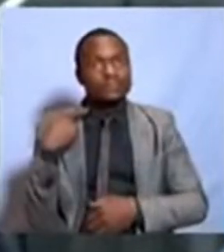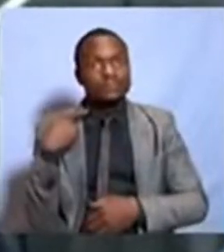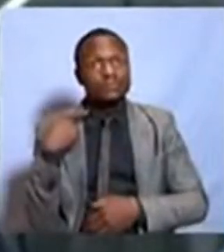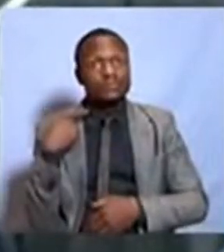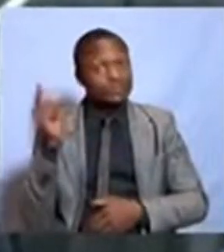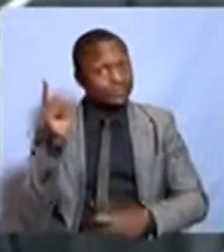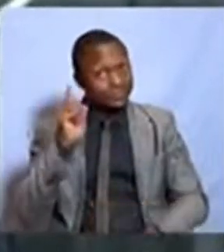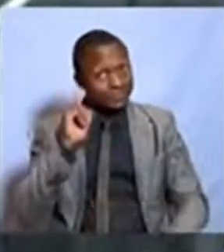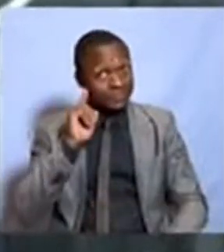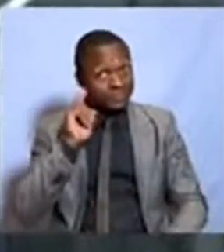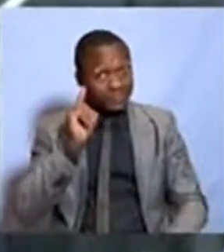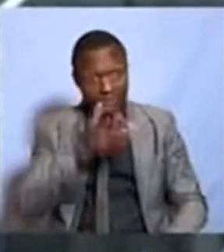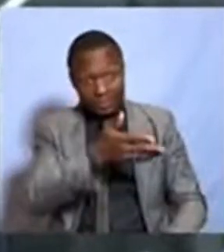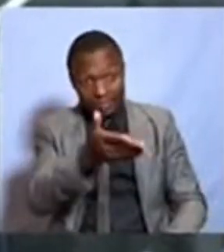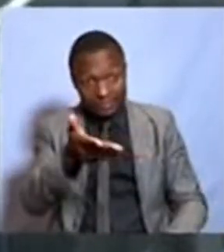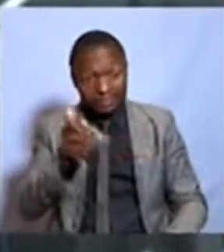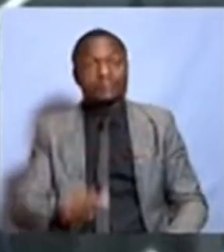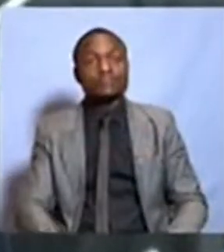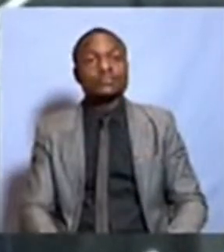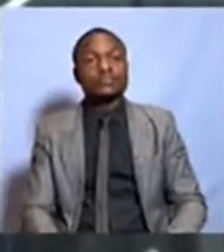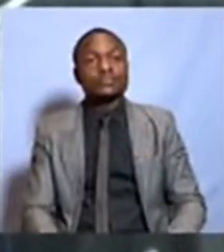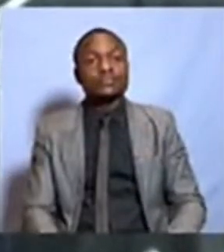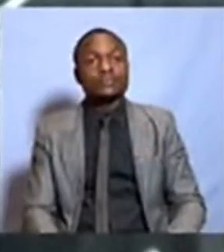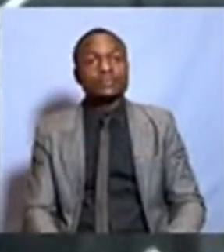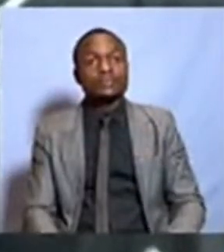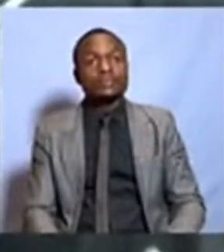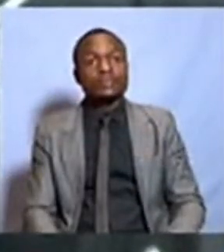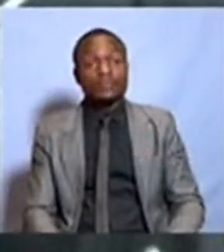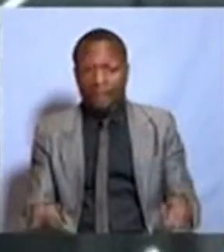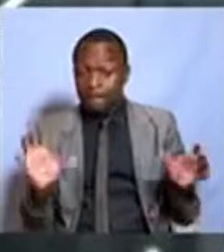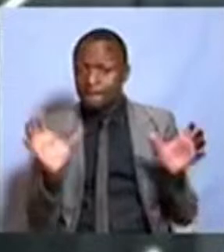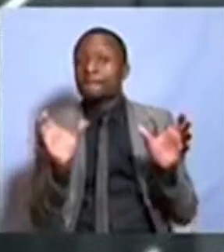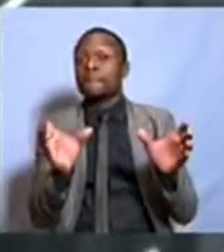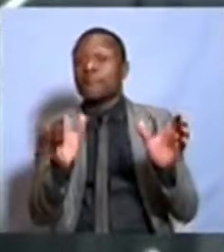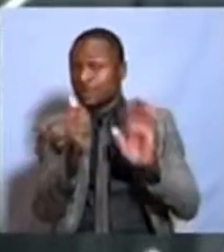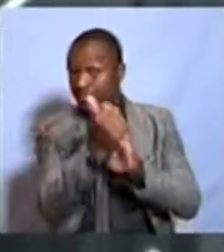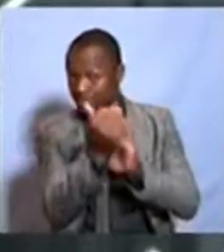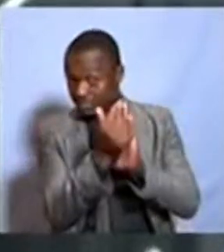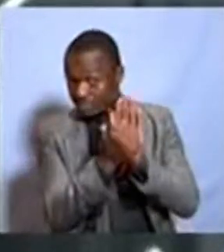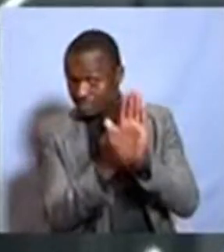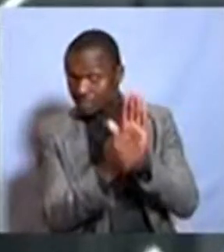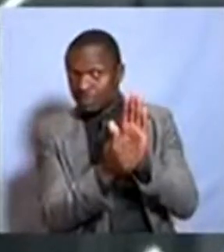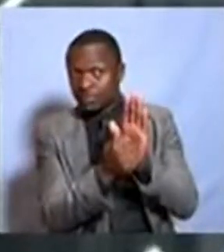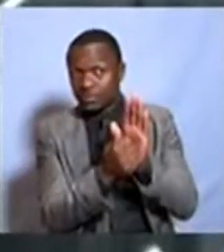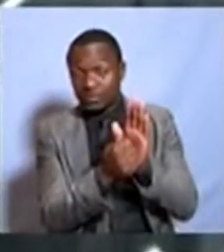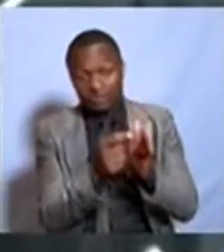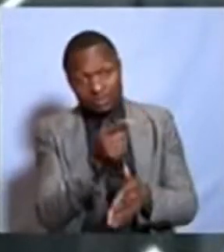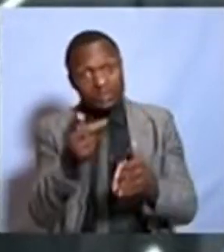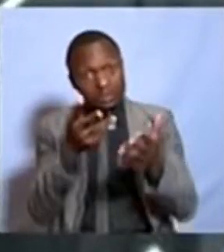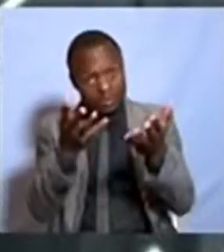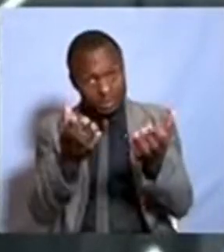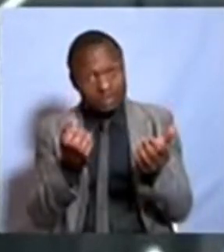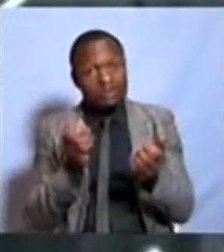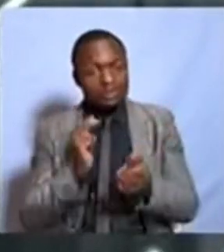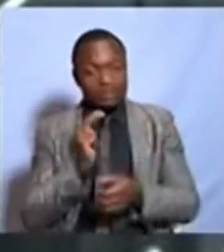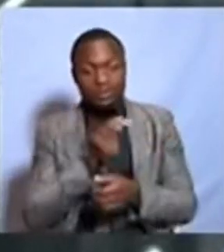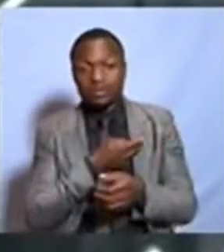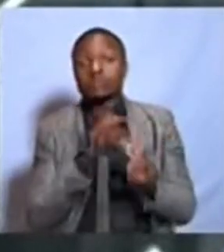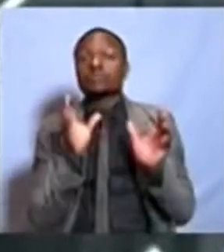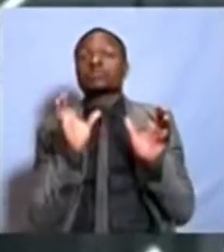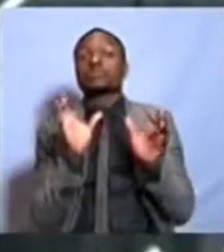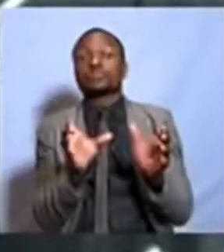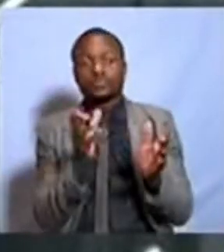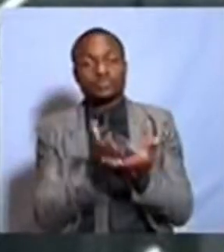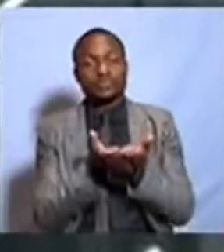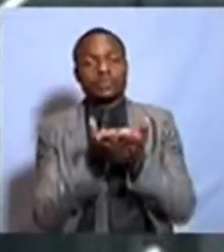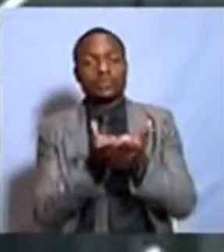listen to you and push that agenda that you want us to push? I